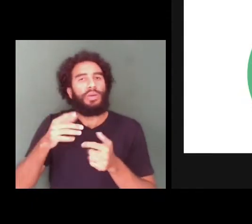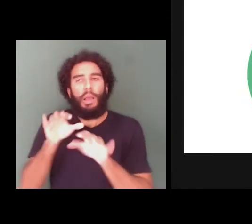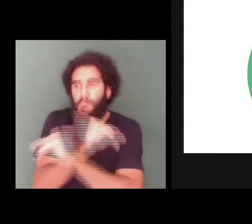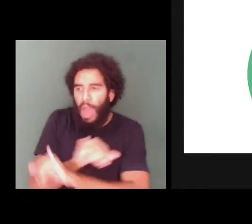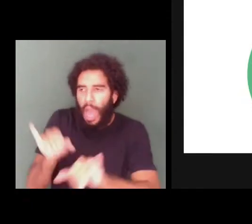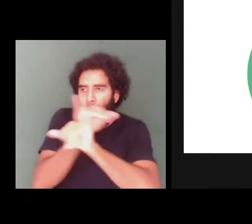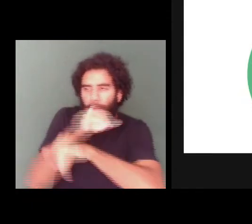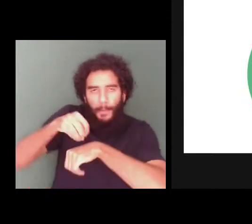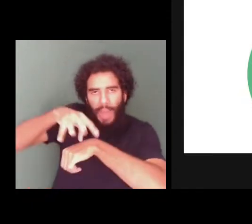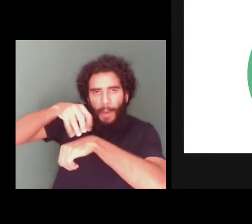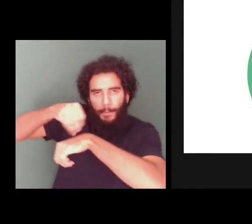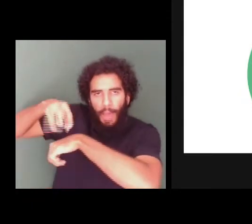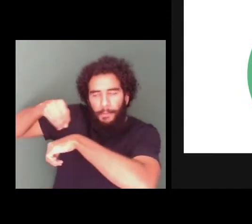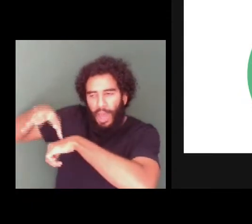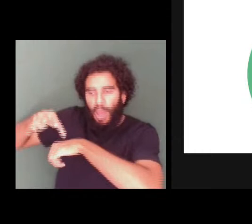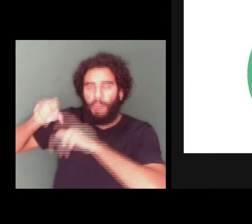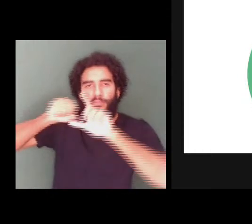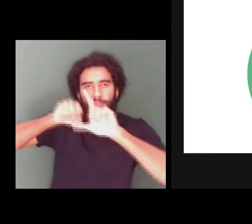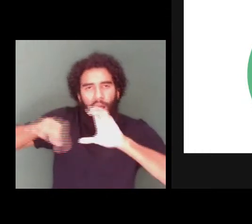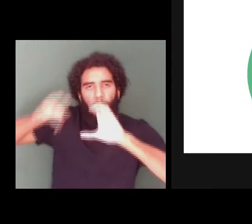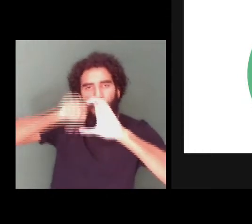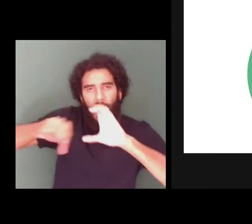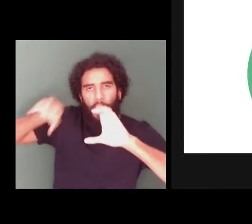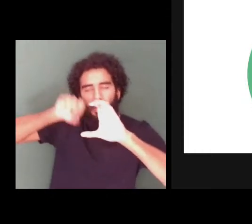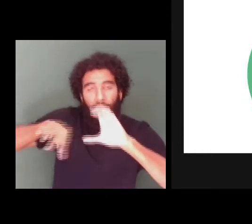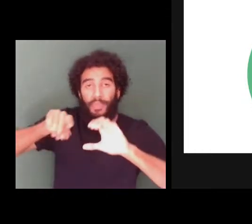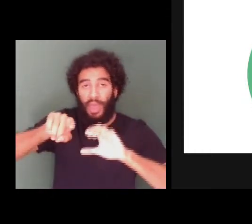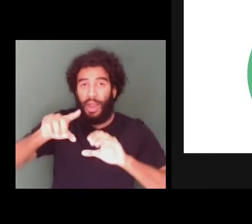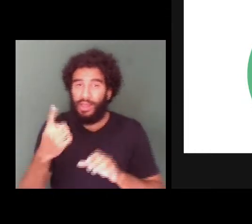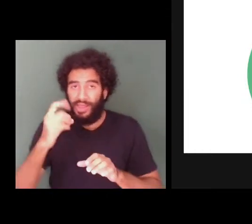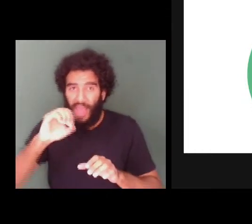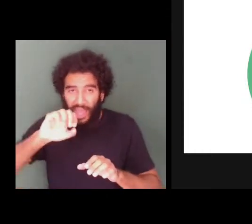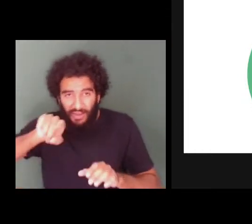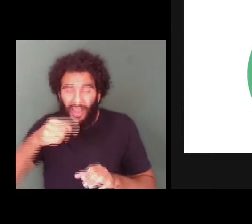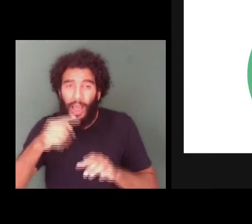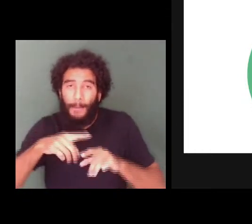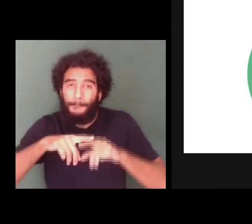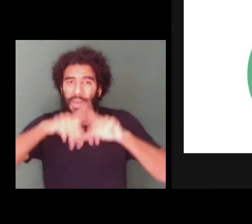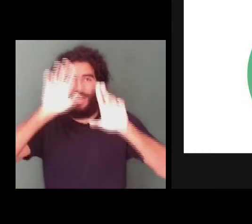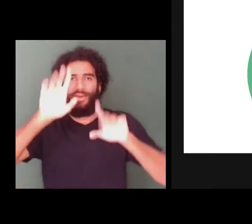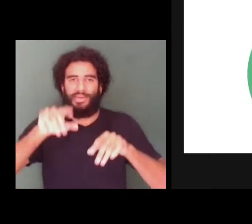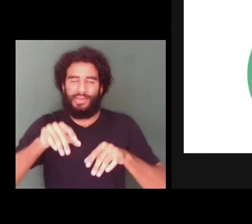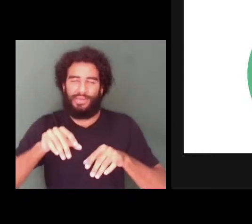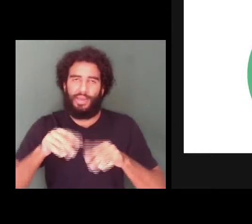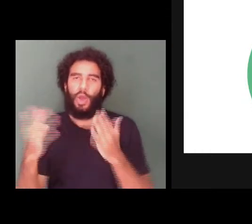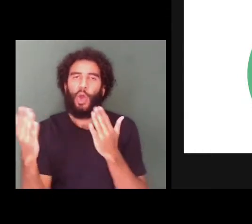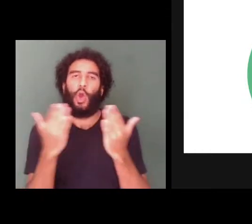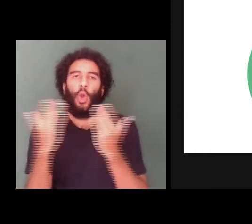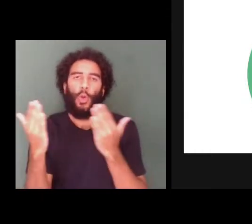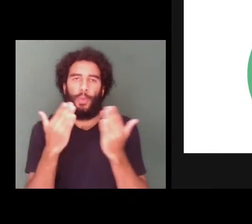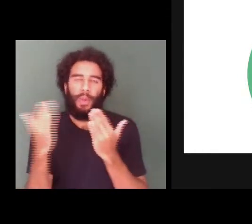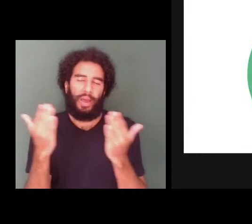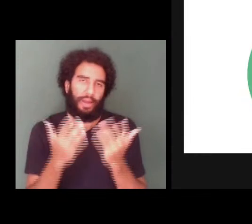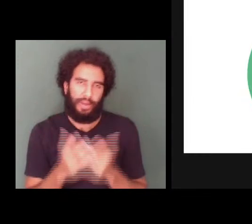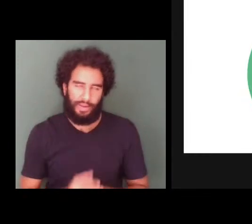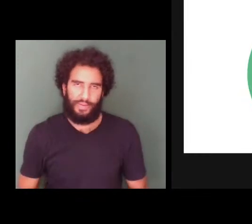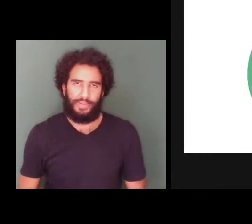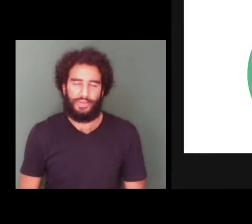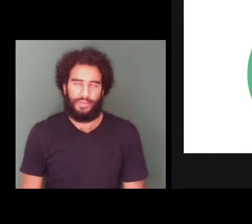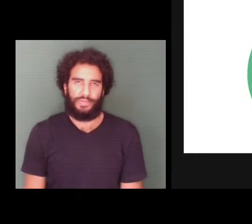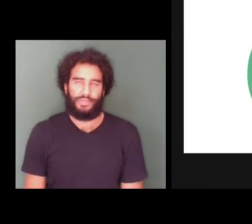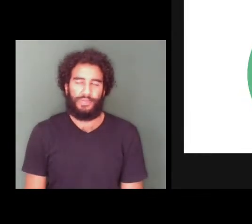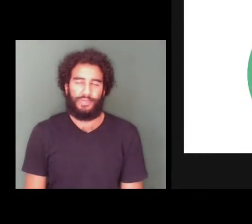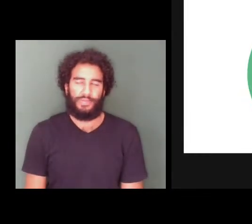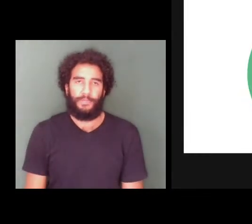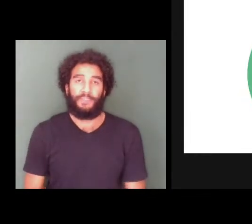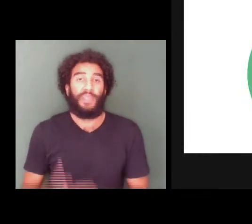these campaigns. So these ads are highly effective and are being multiplied multiple times over by users.